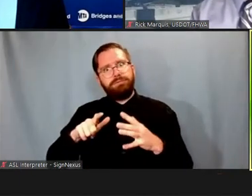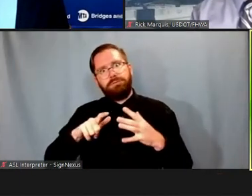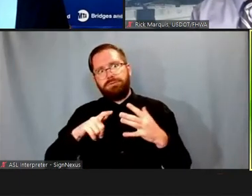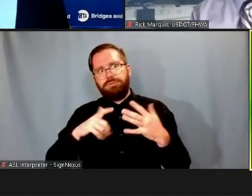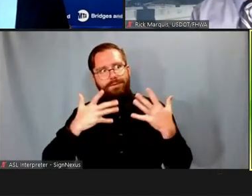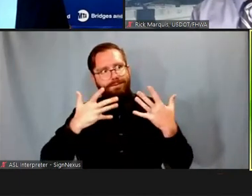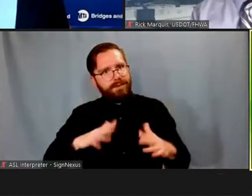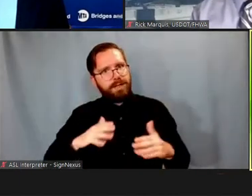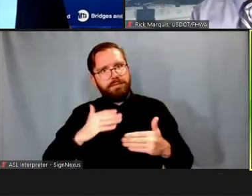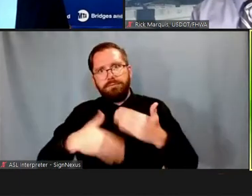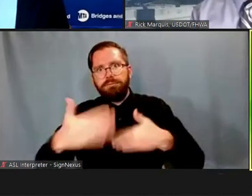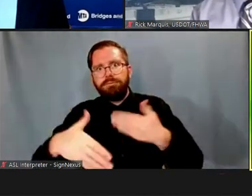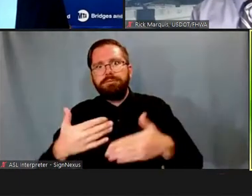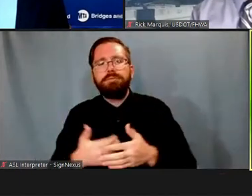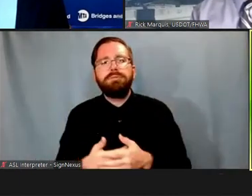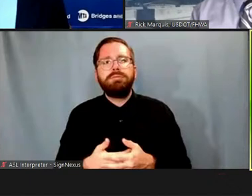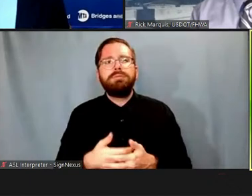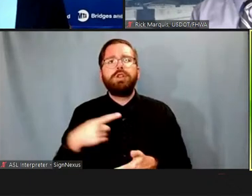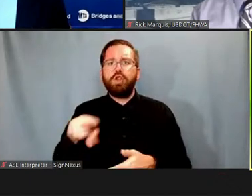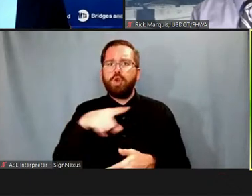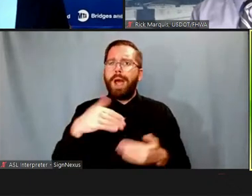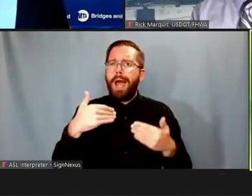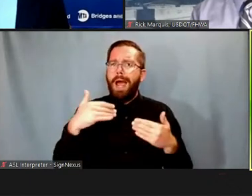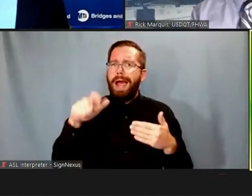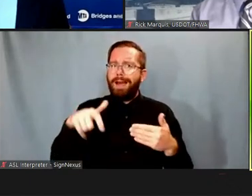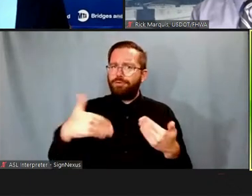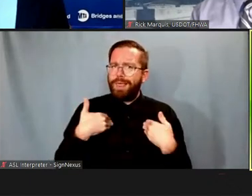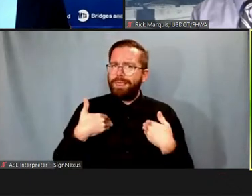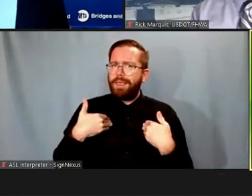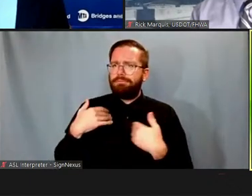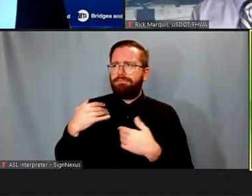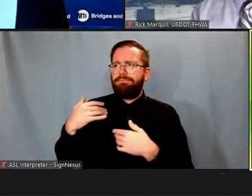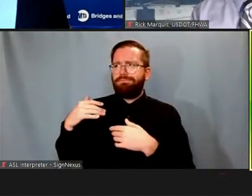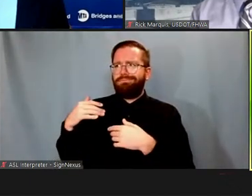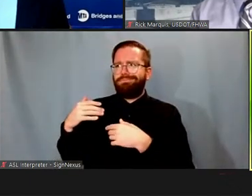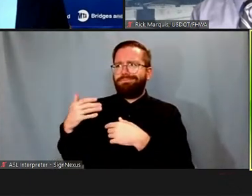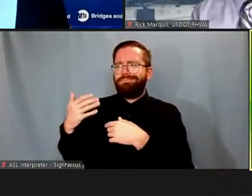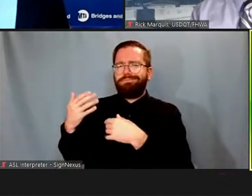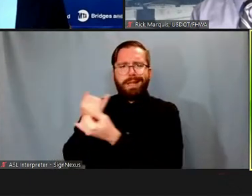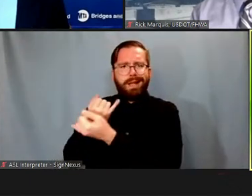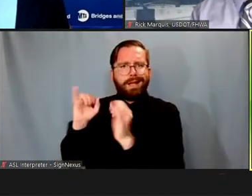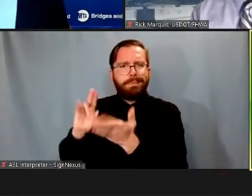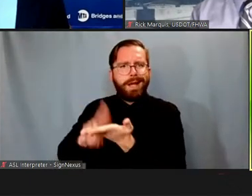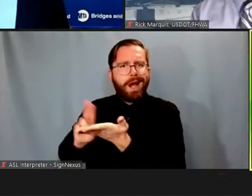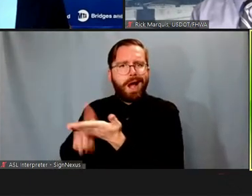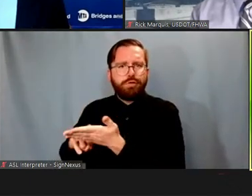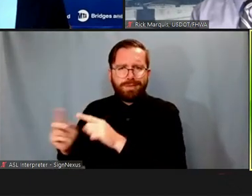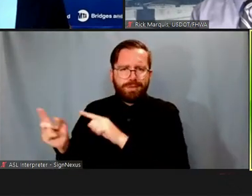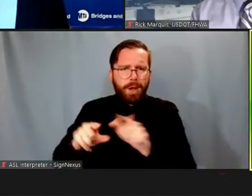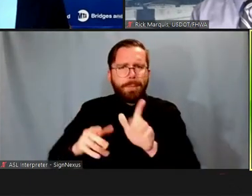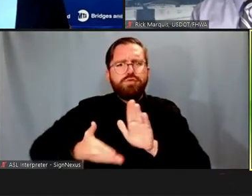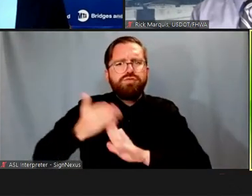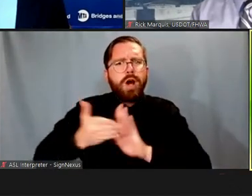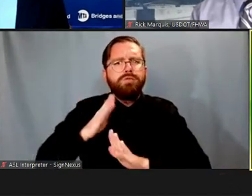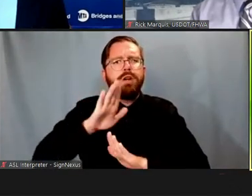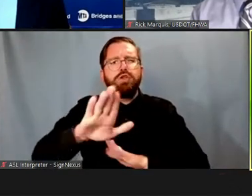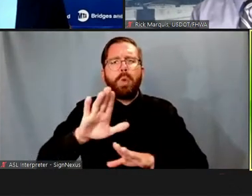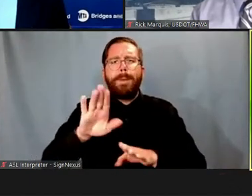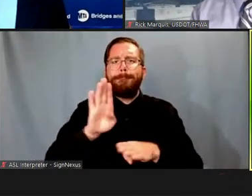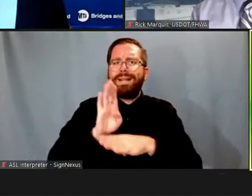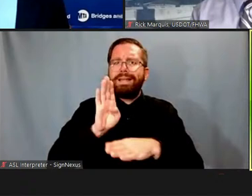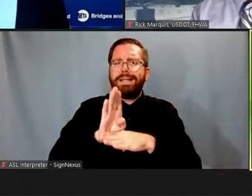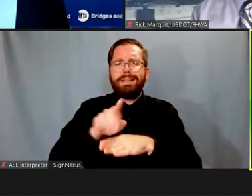let an independent contractor come in and run you guys to profitability because you guys have no idea what the value of a dollar